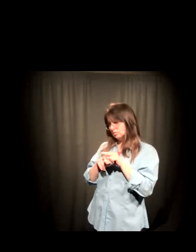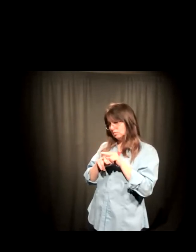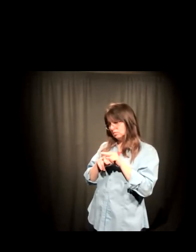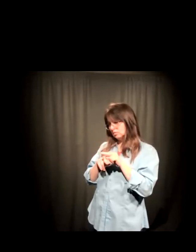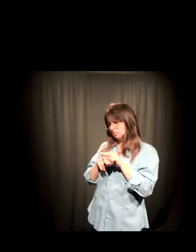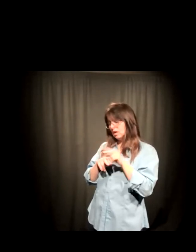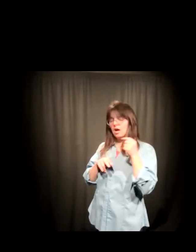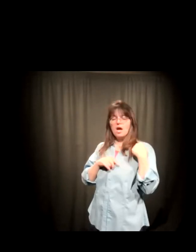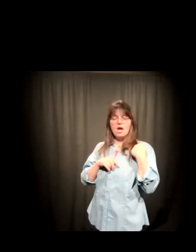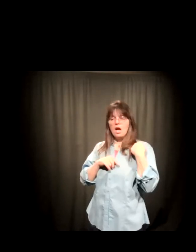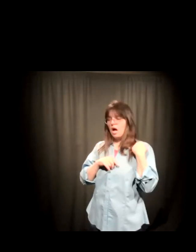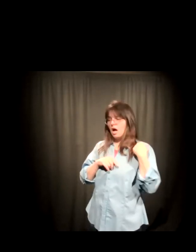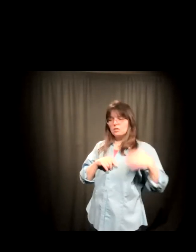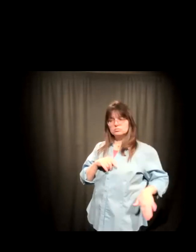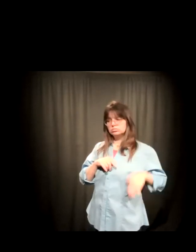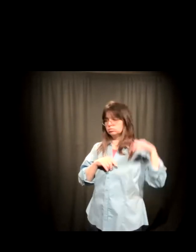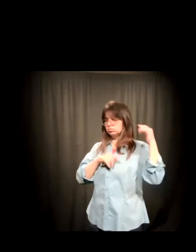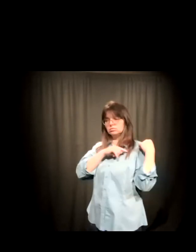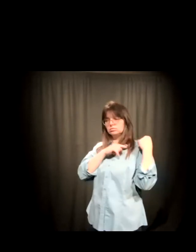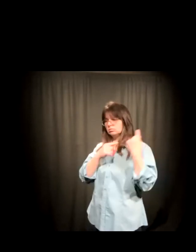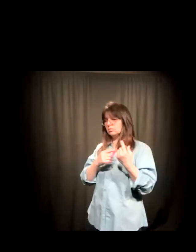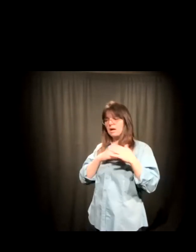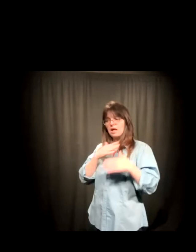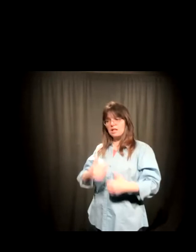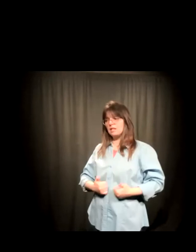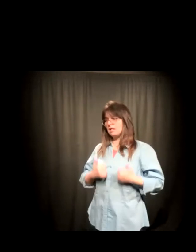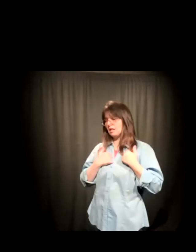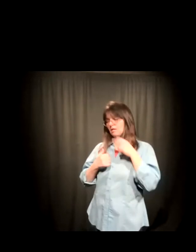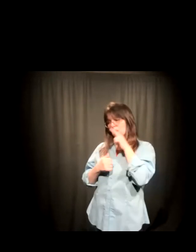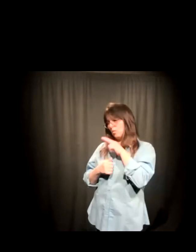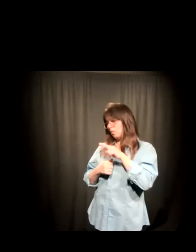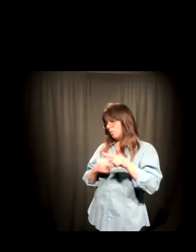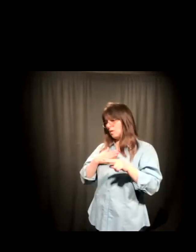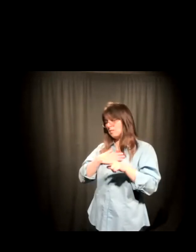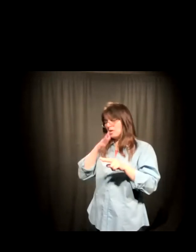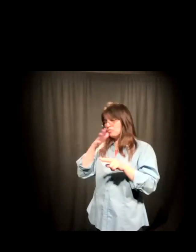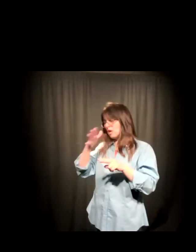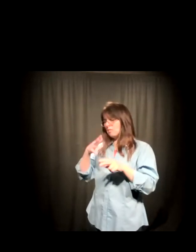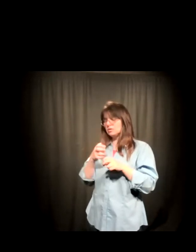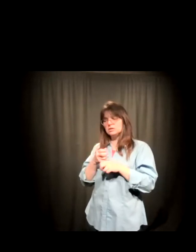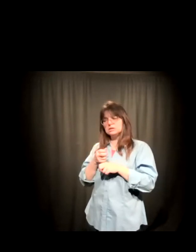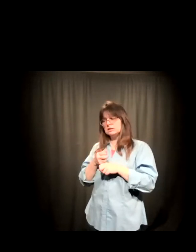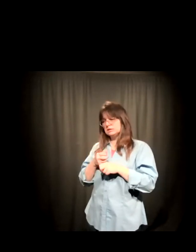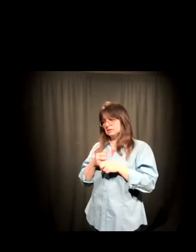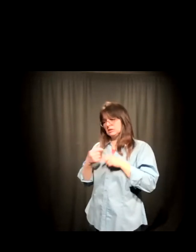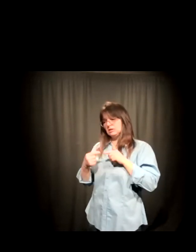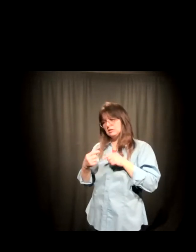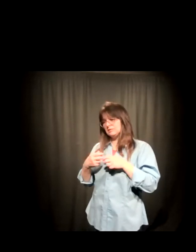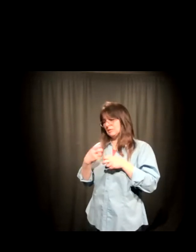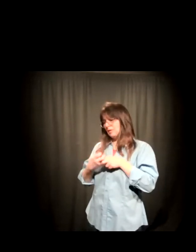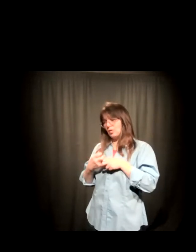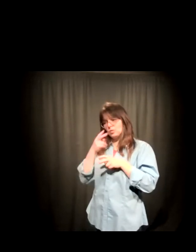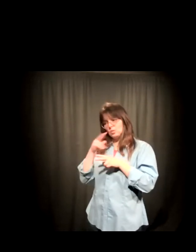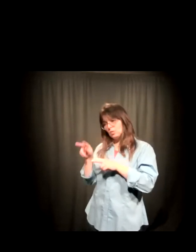Now it was hard to look at her. The roundness of her body, which once seemed